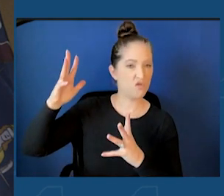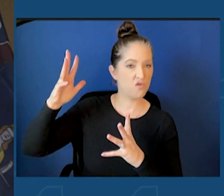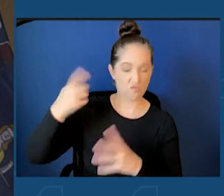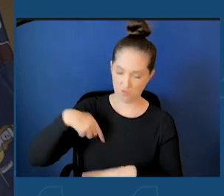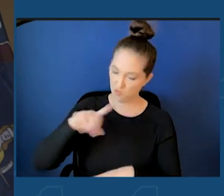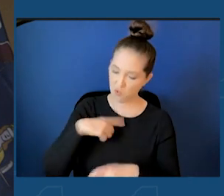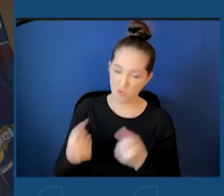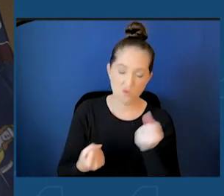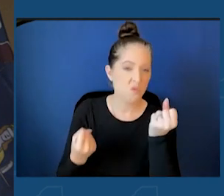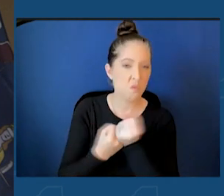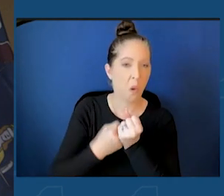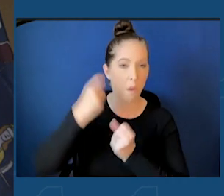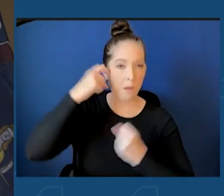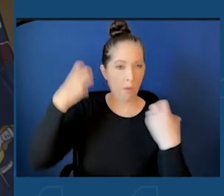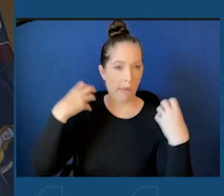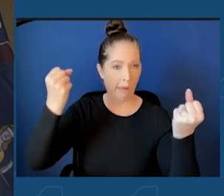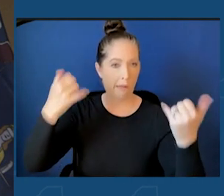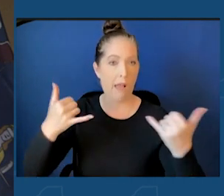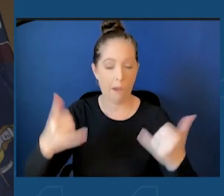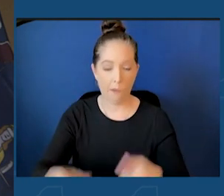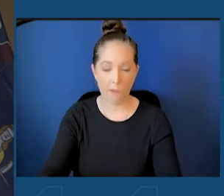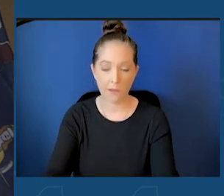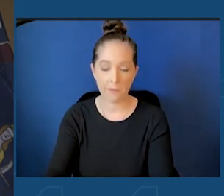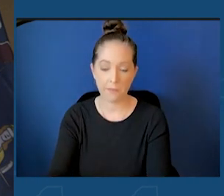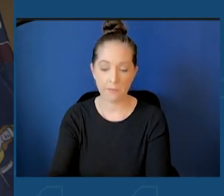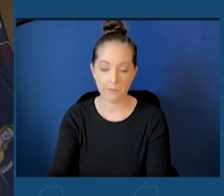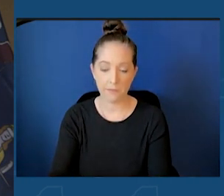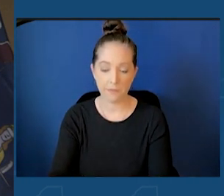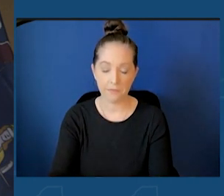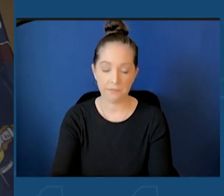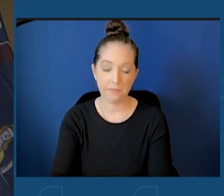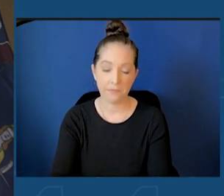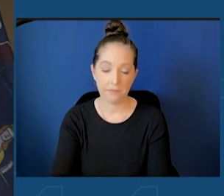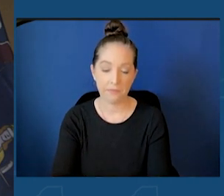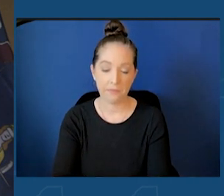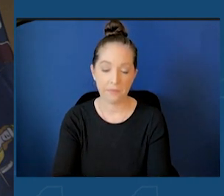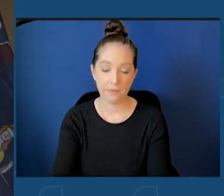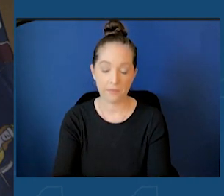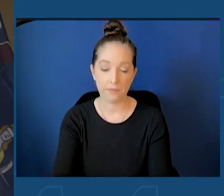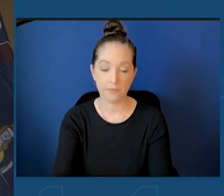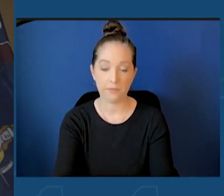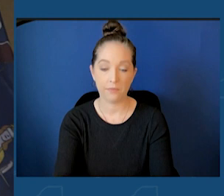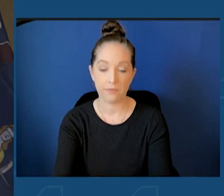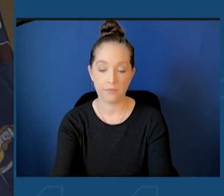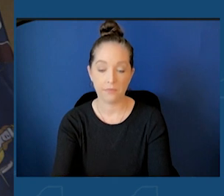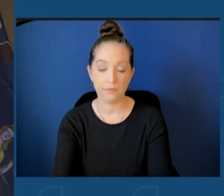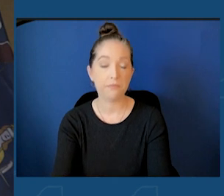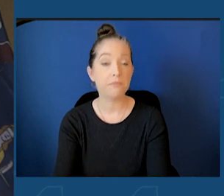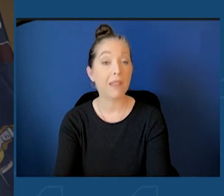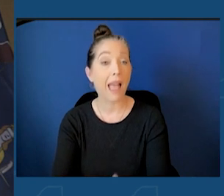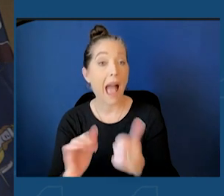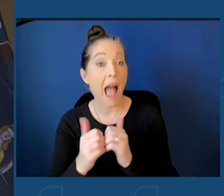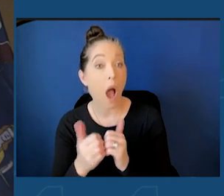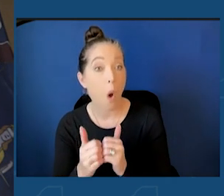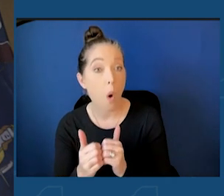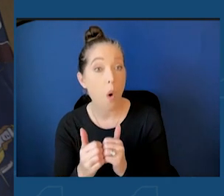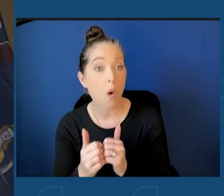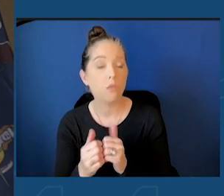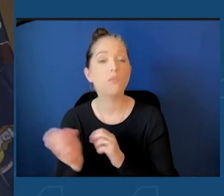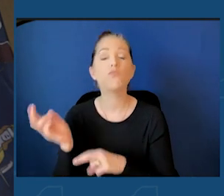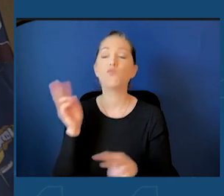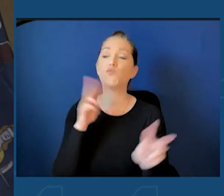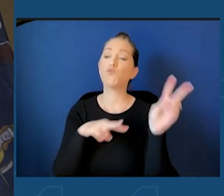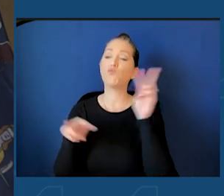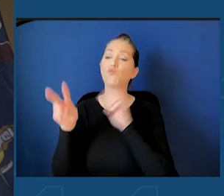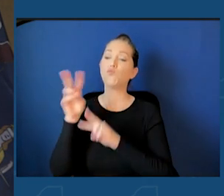So how do you do that? How do you do that? Well, first of all, we look at the entire